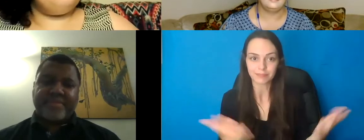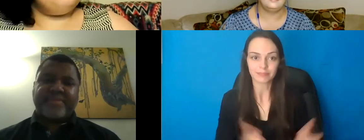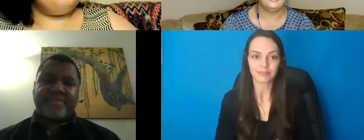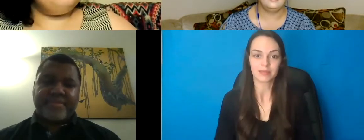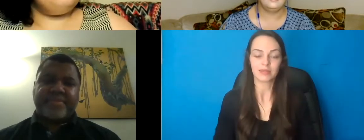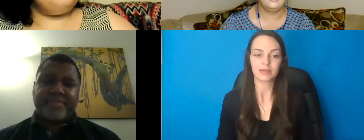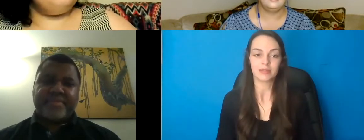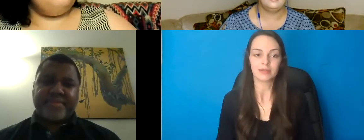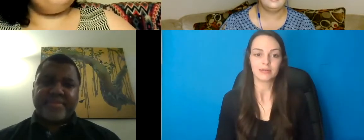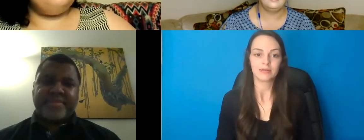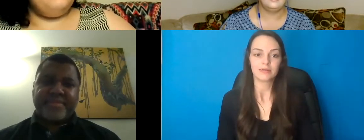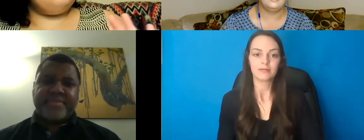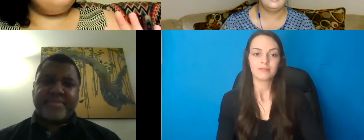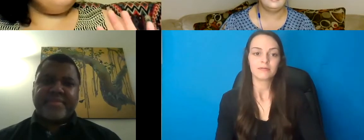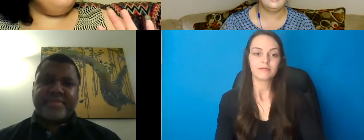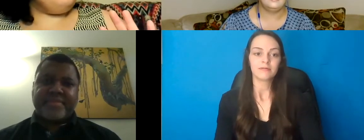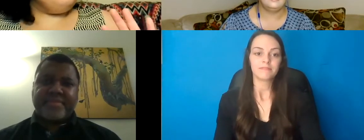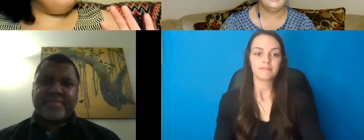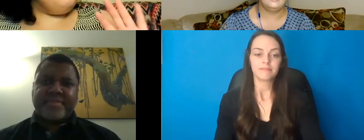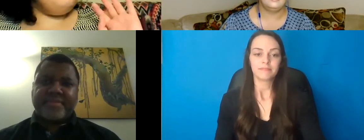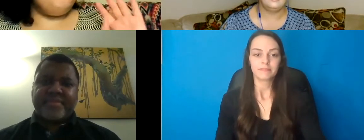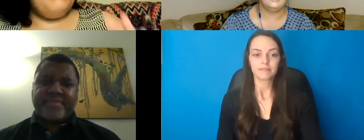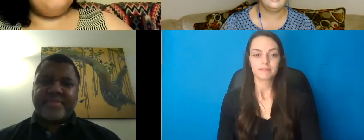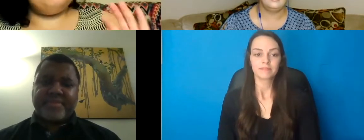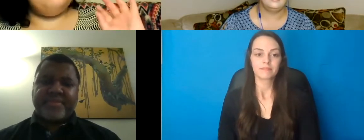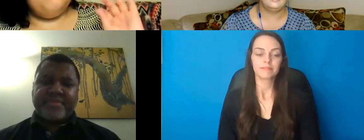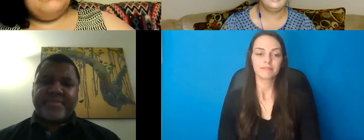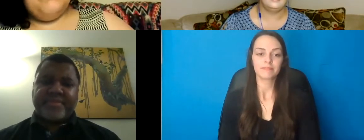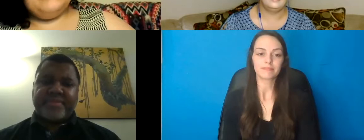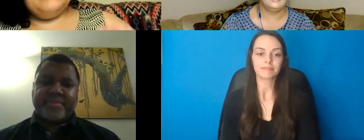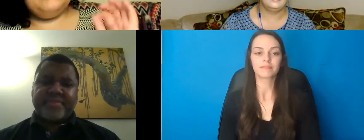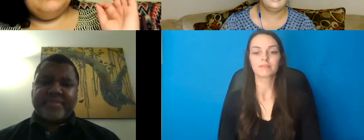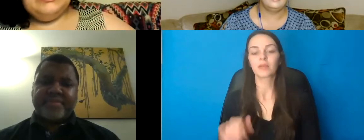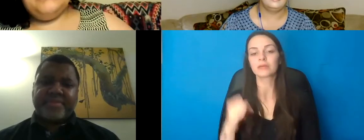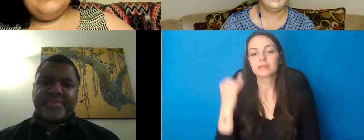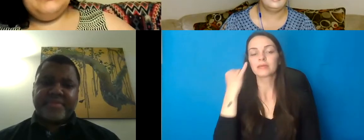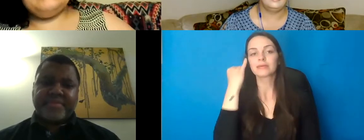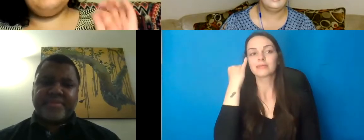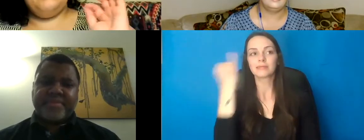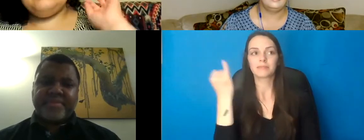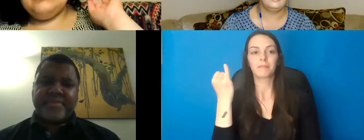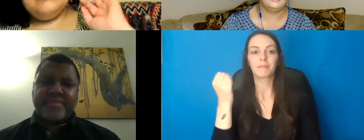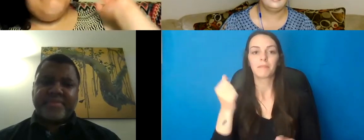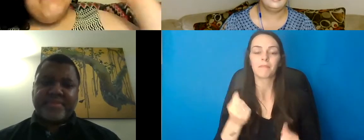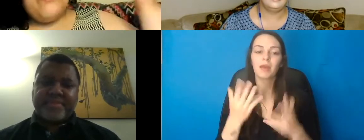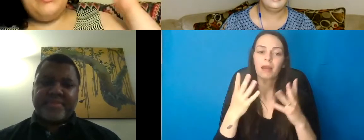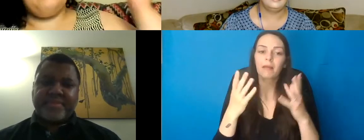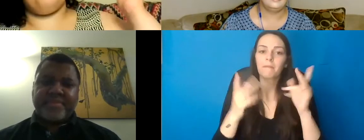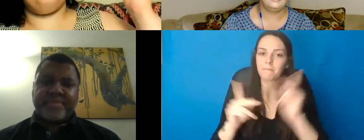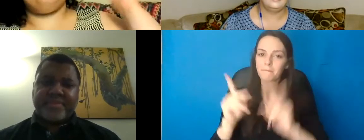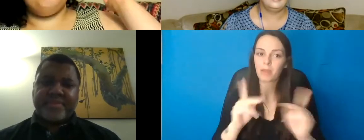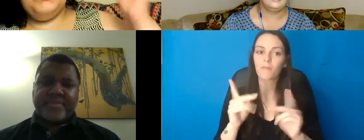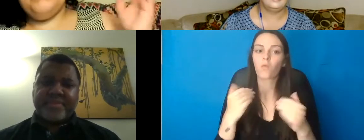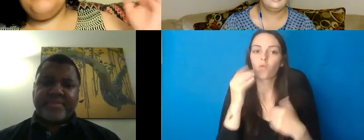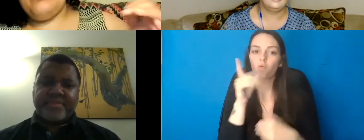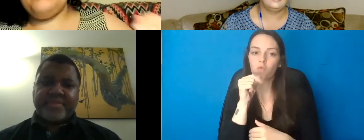And it was the idea that like the amount of individuals with disabilities and a very high